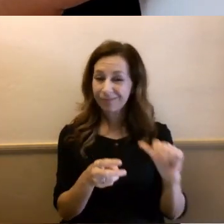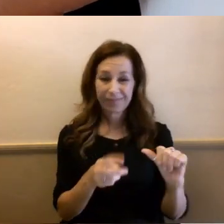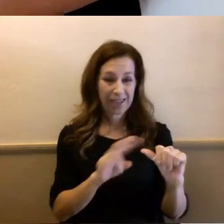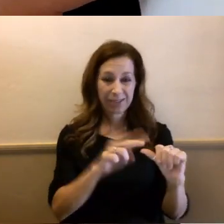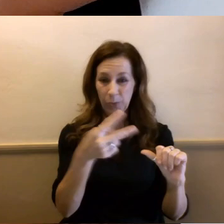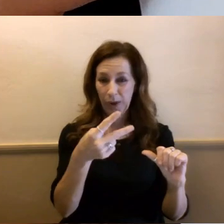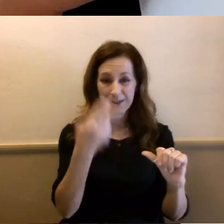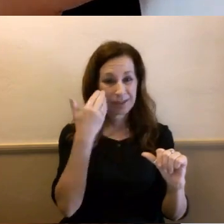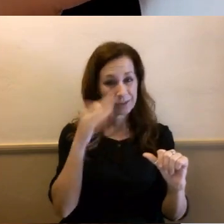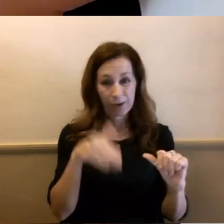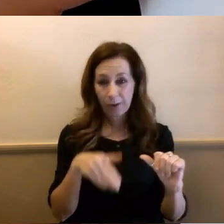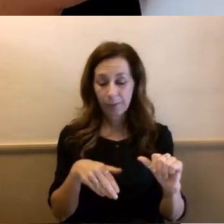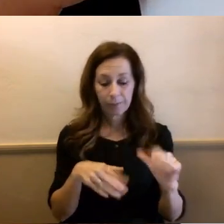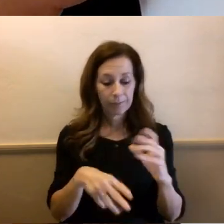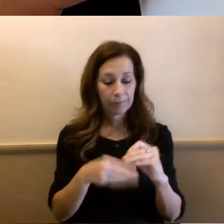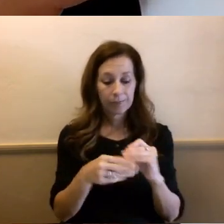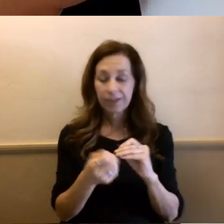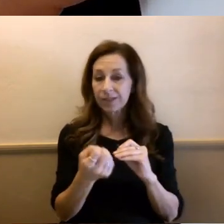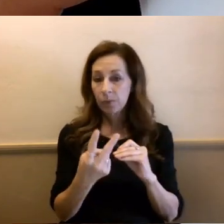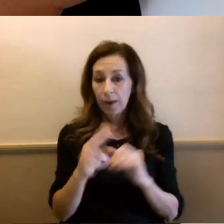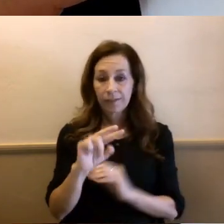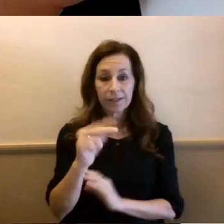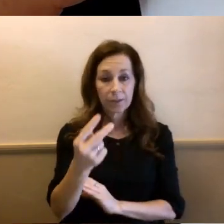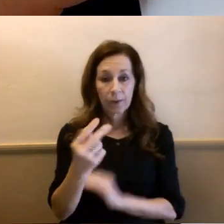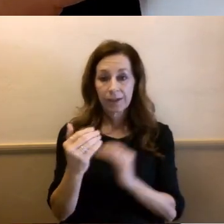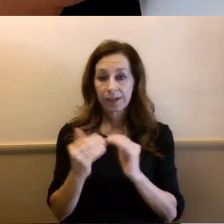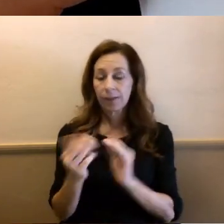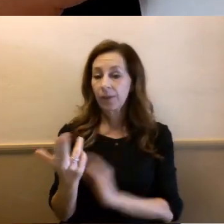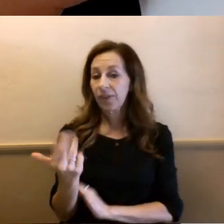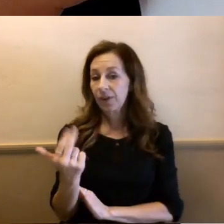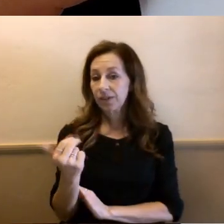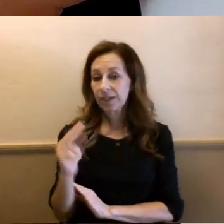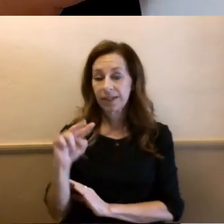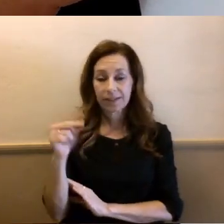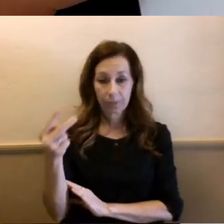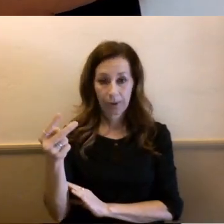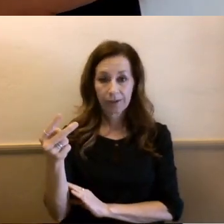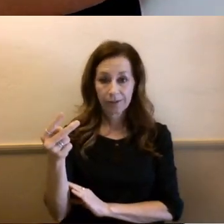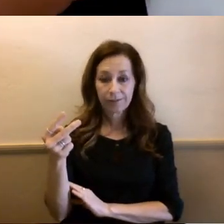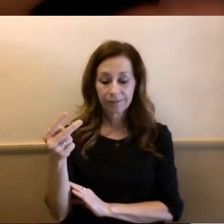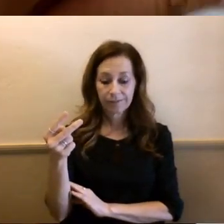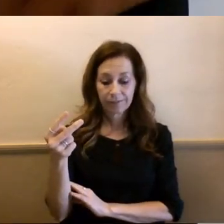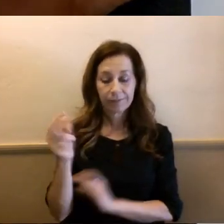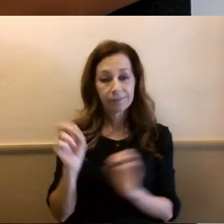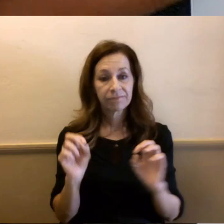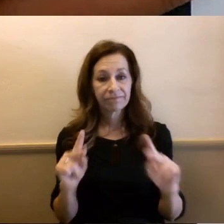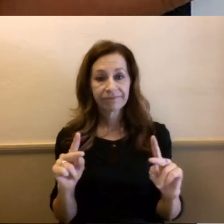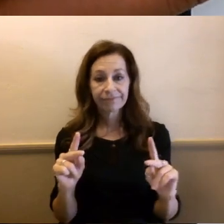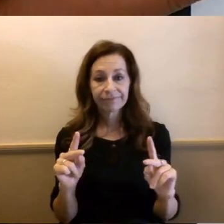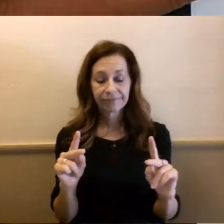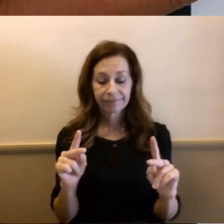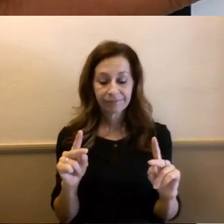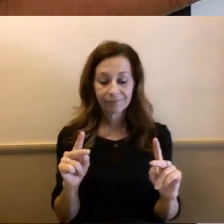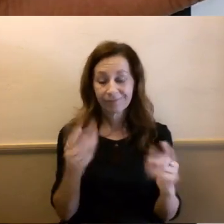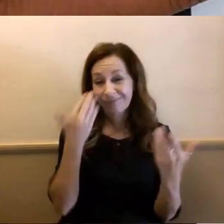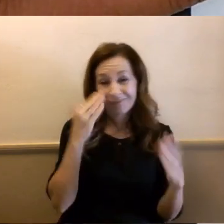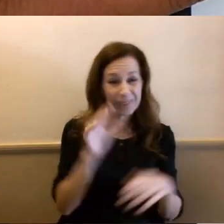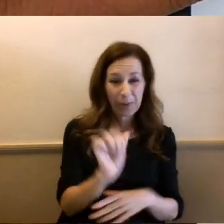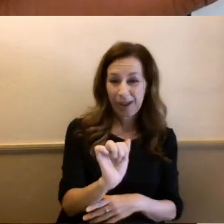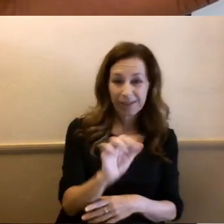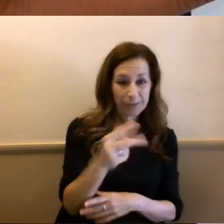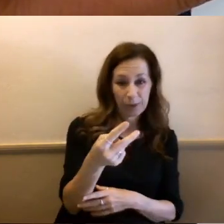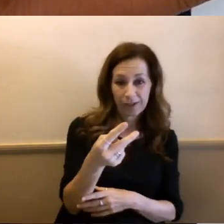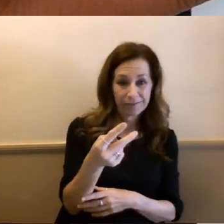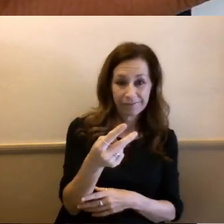know what a squared is. Plus 12 squared equals 13 squared. Okay, I don't know